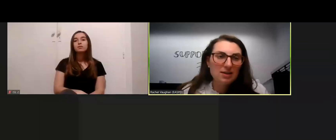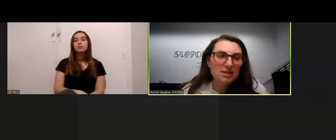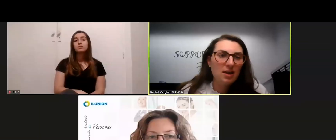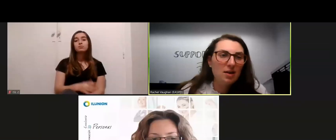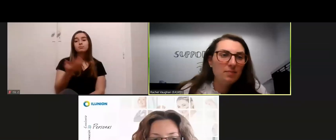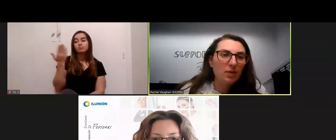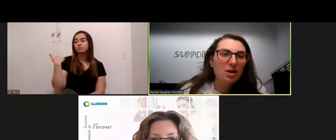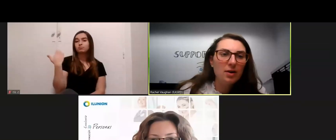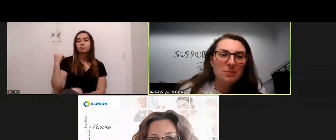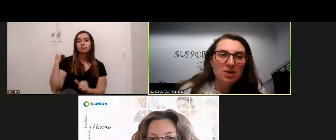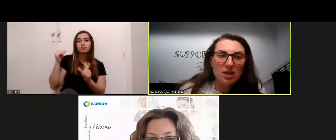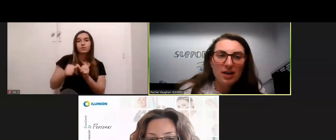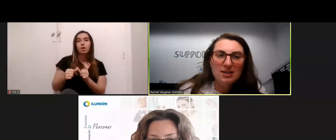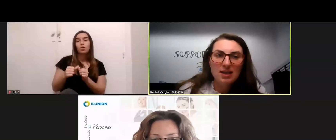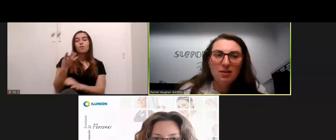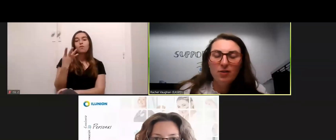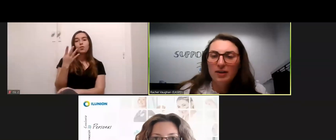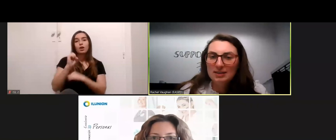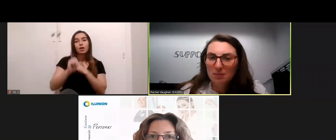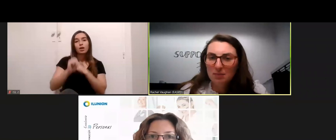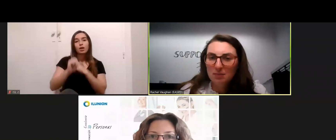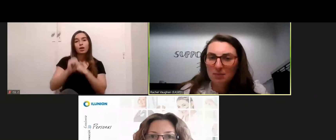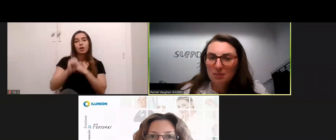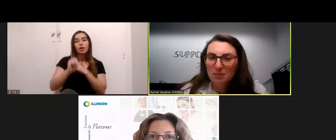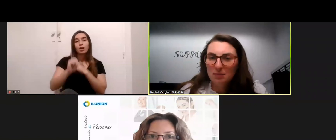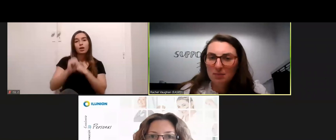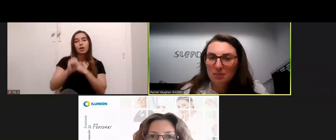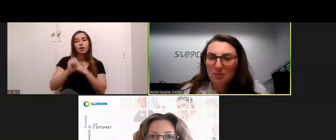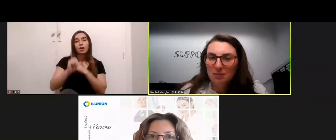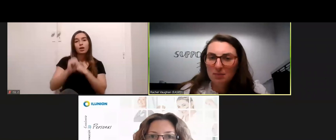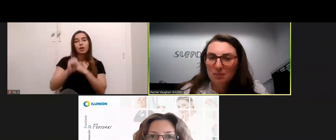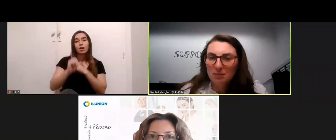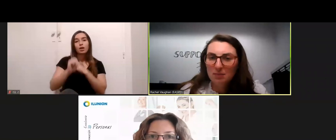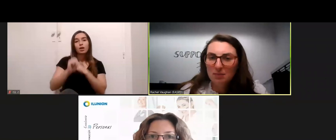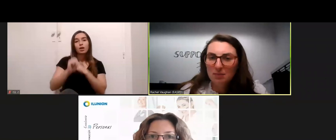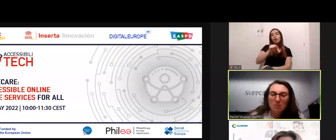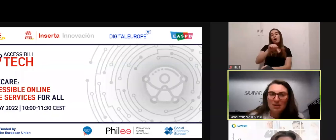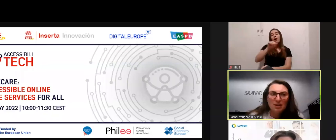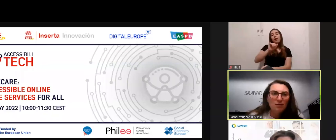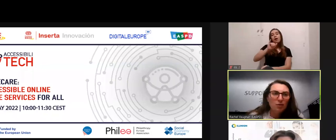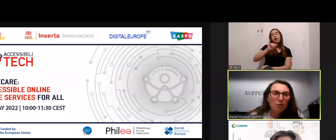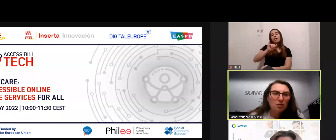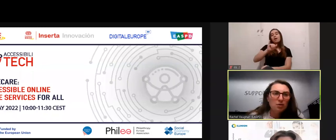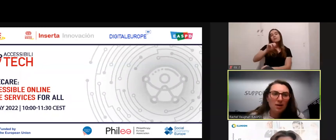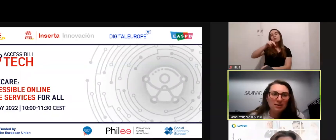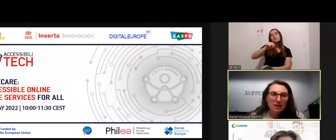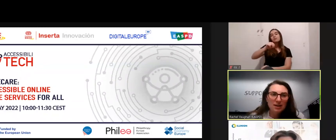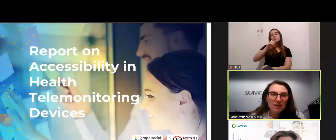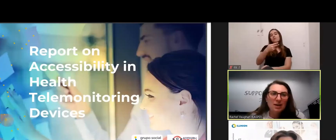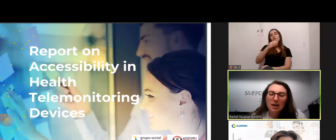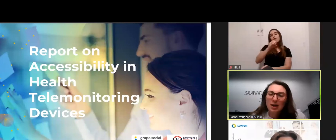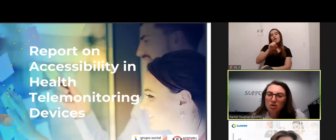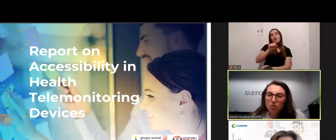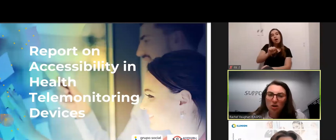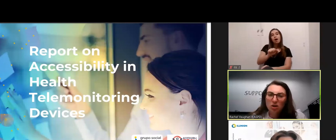years, Ainhoa has specialized in the field of accessibility through her MA in accessibility for the smart city.